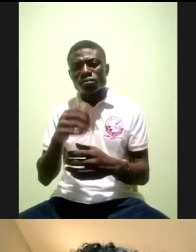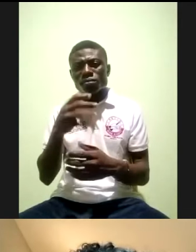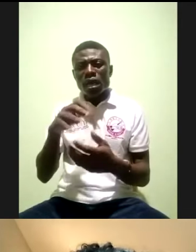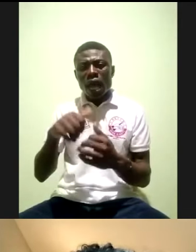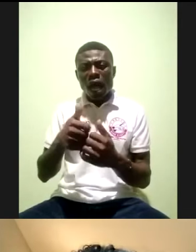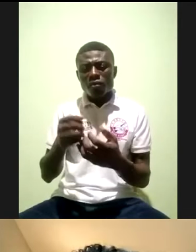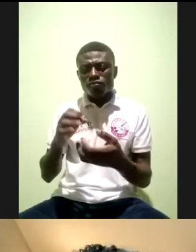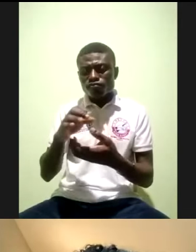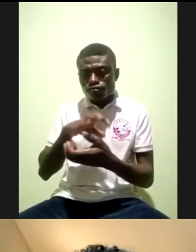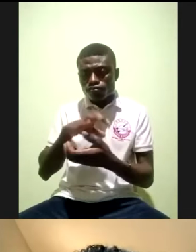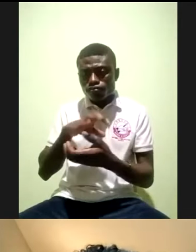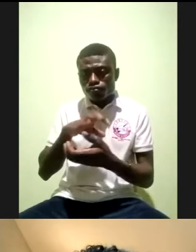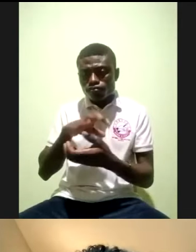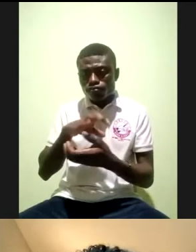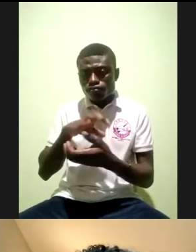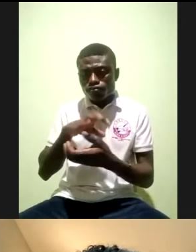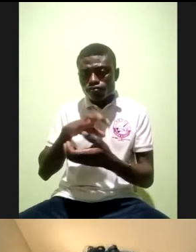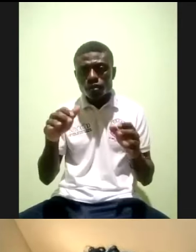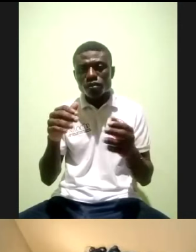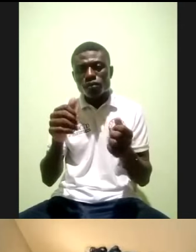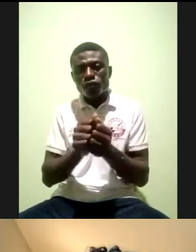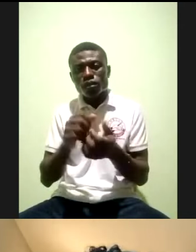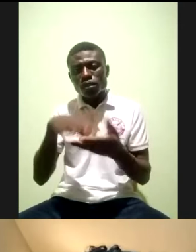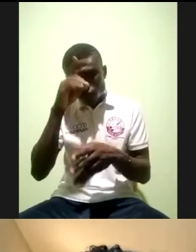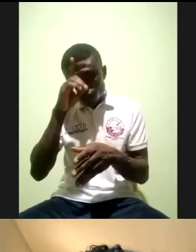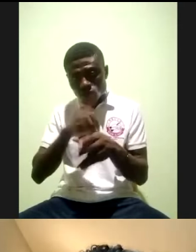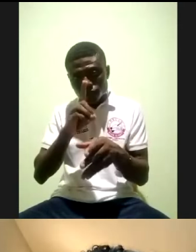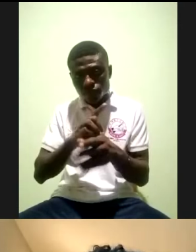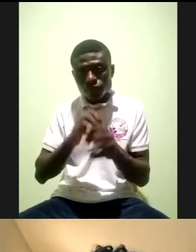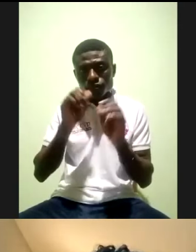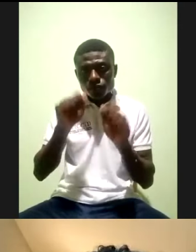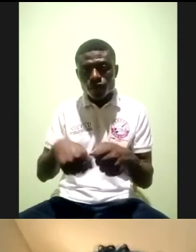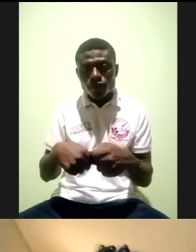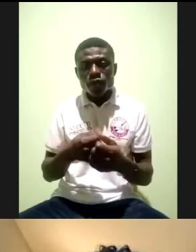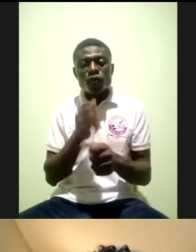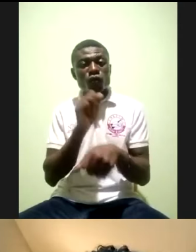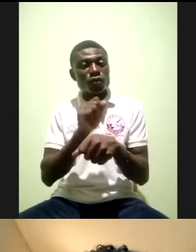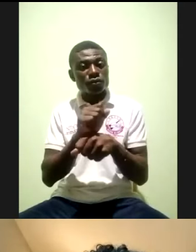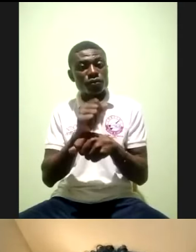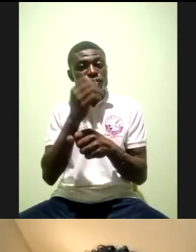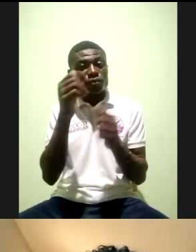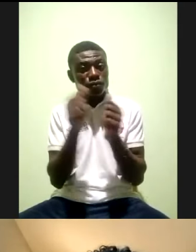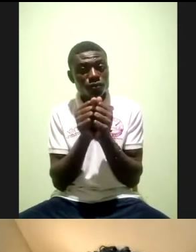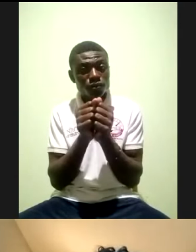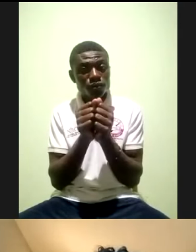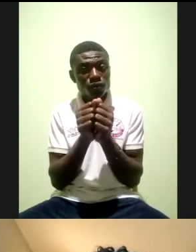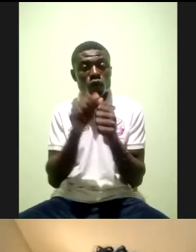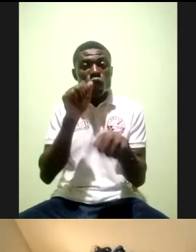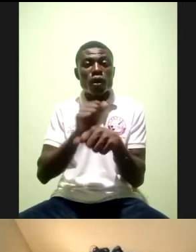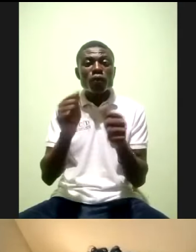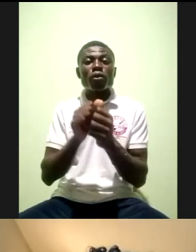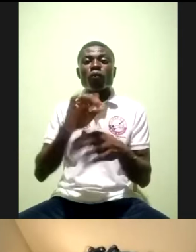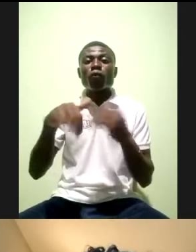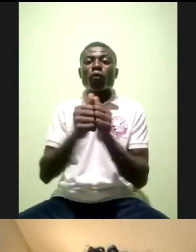are helping the children with learning disabilities to come at par with the average children